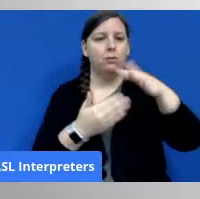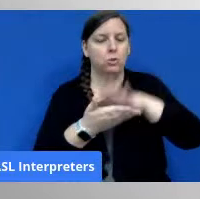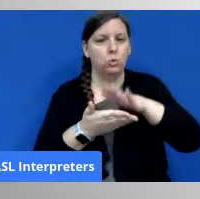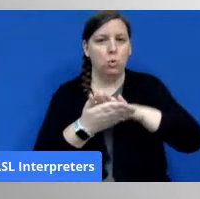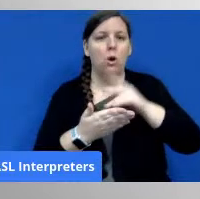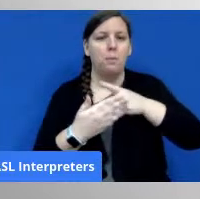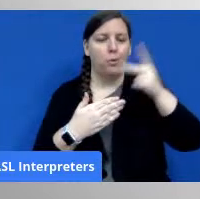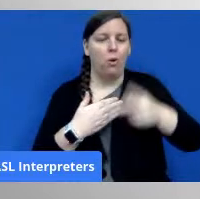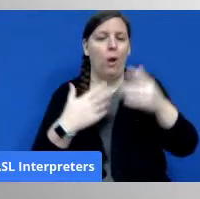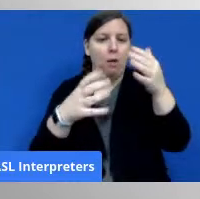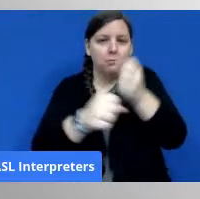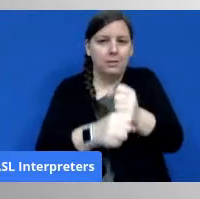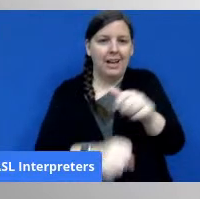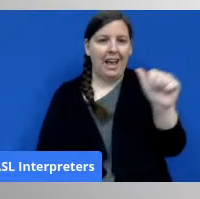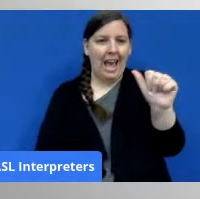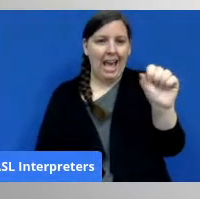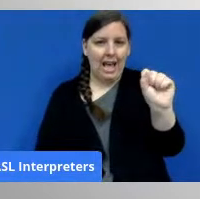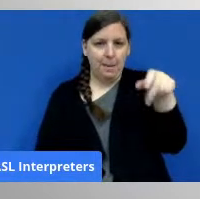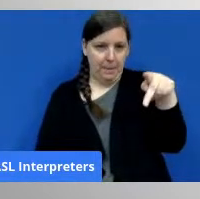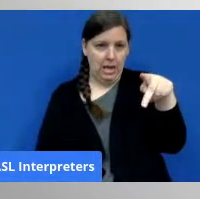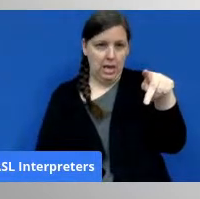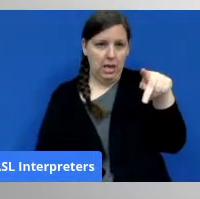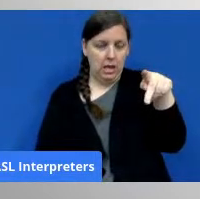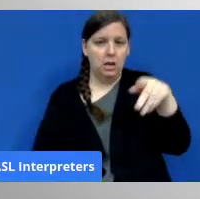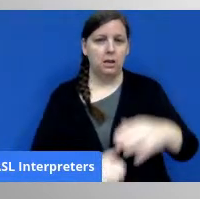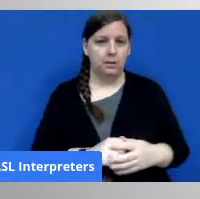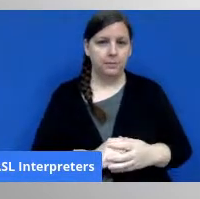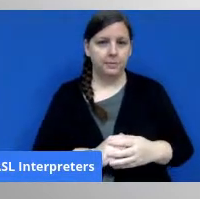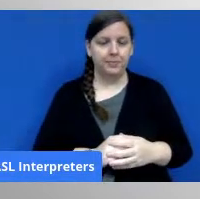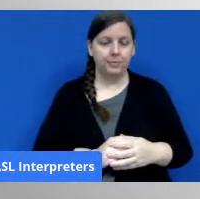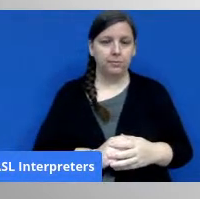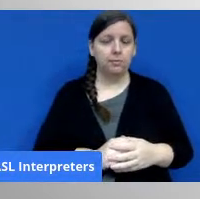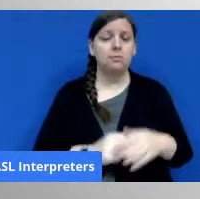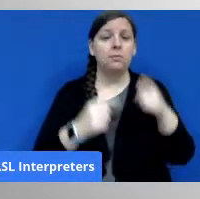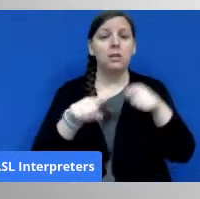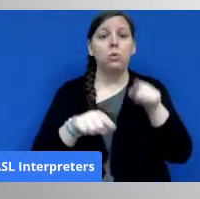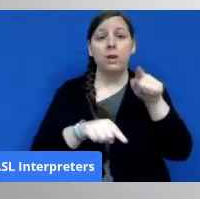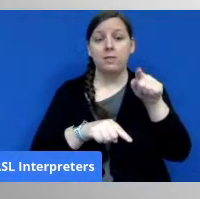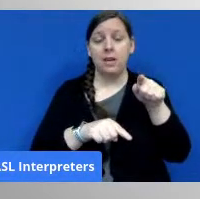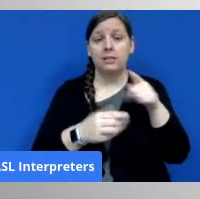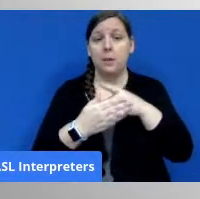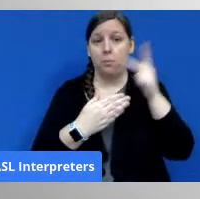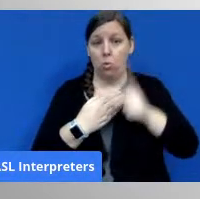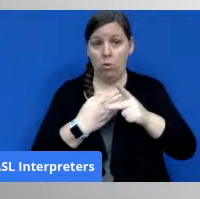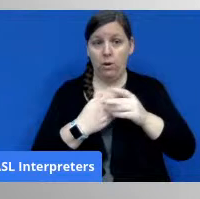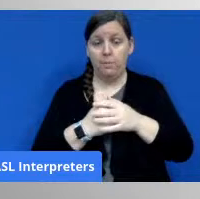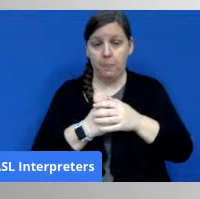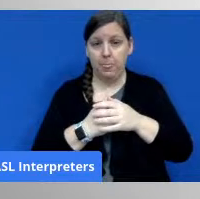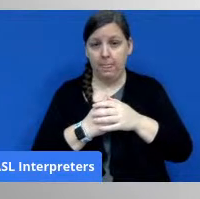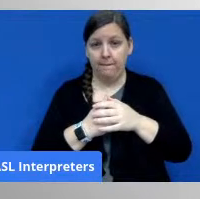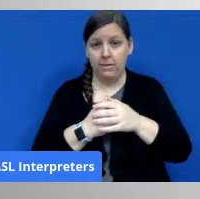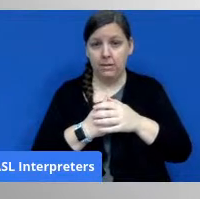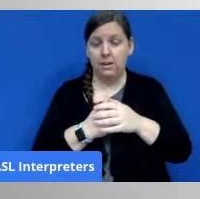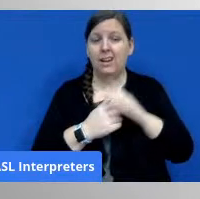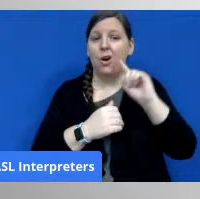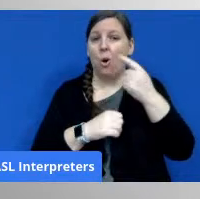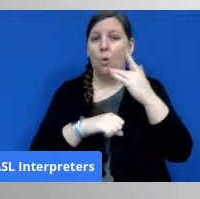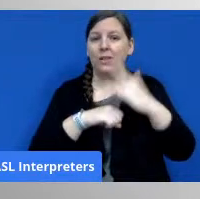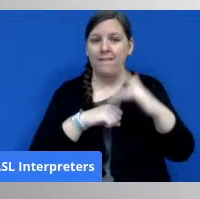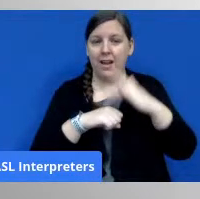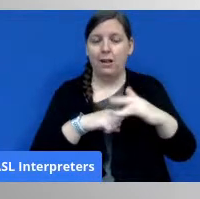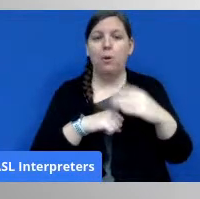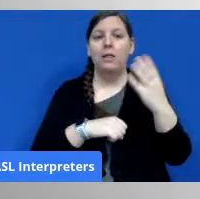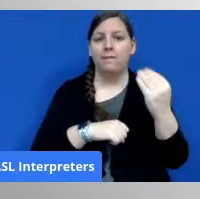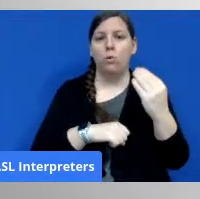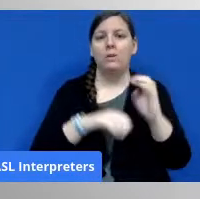commonly refer to as the ASP program. And in this program, they are only available at the 14